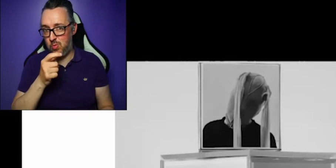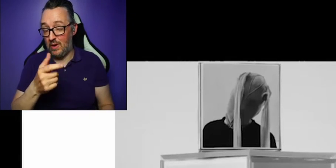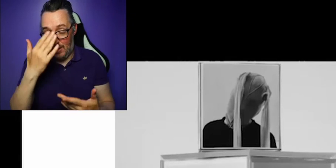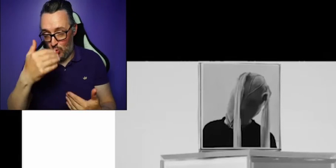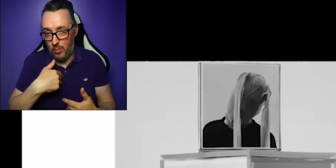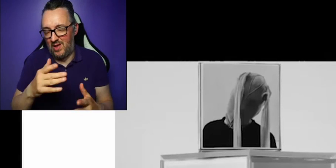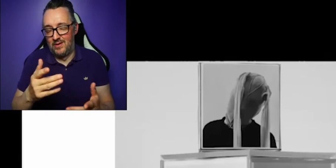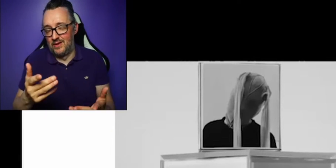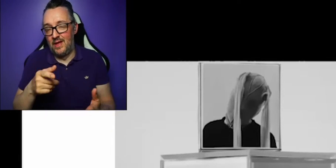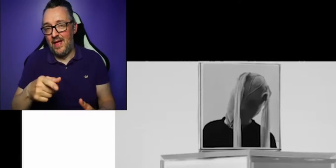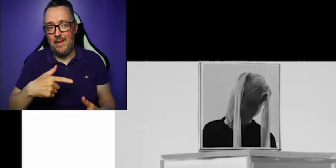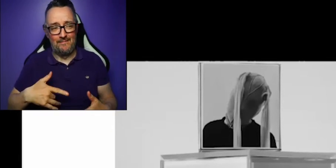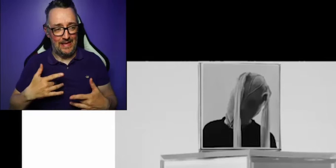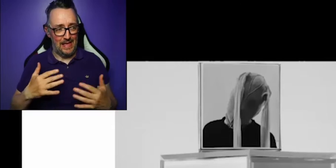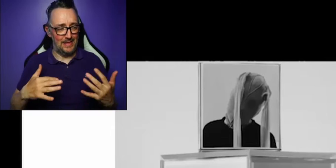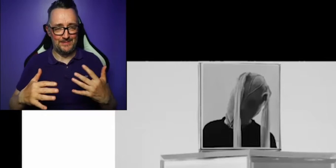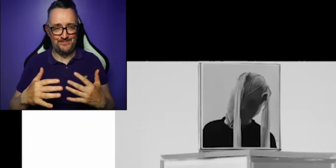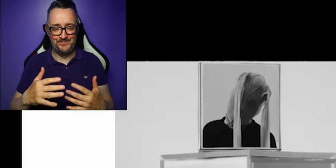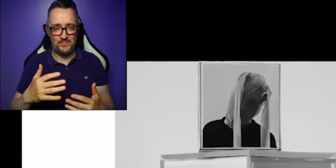just